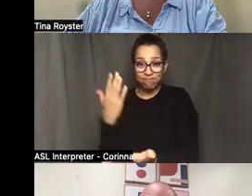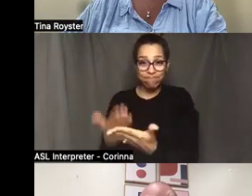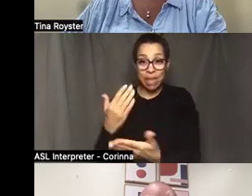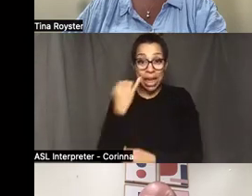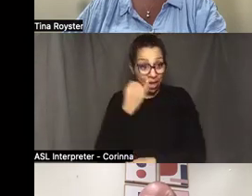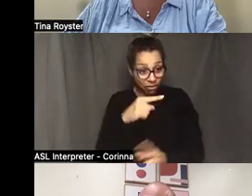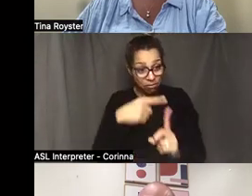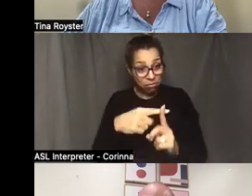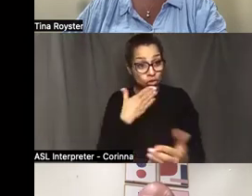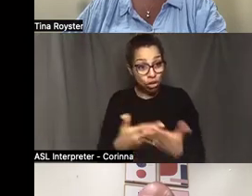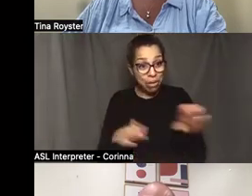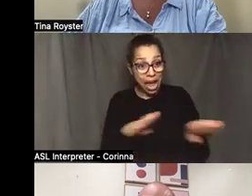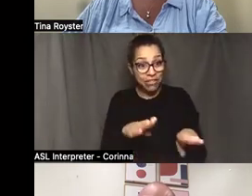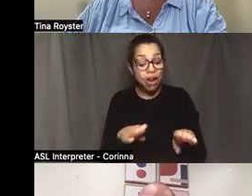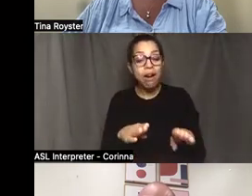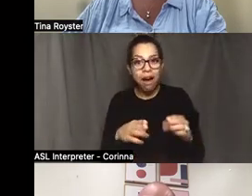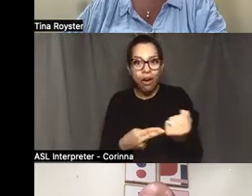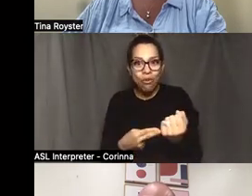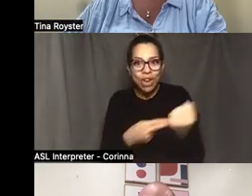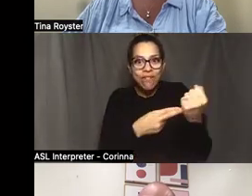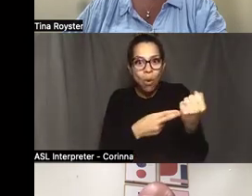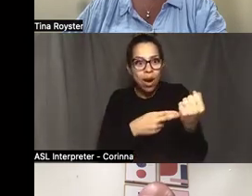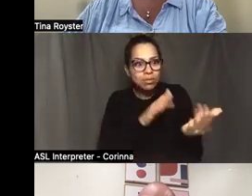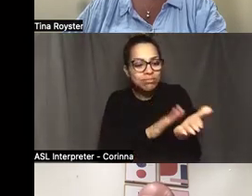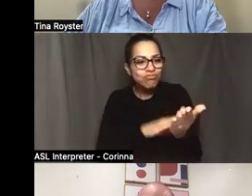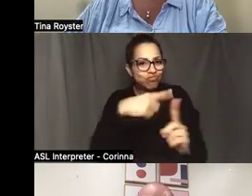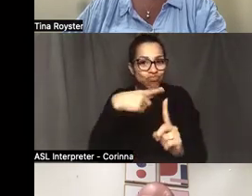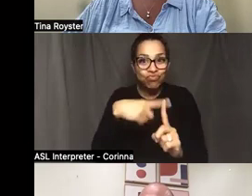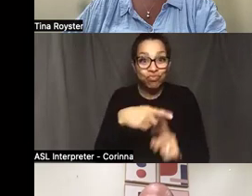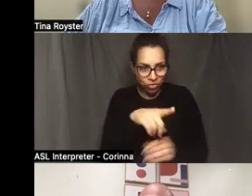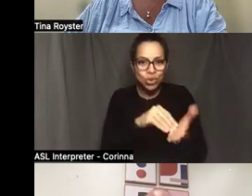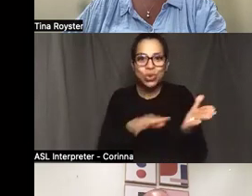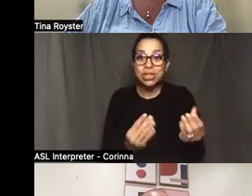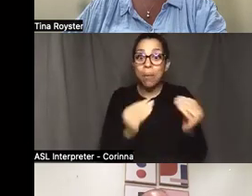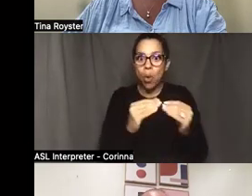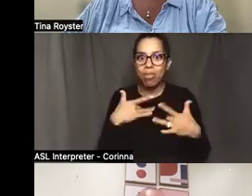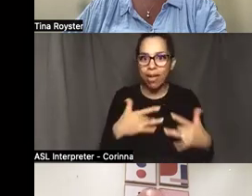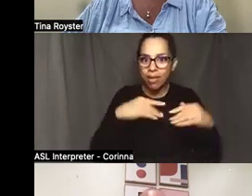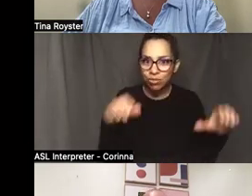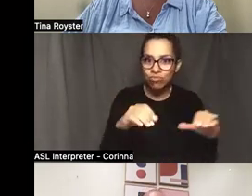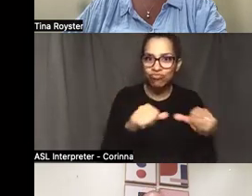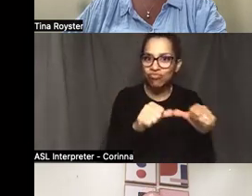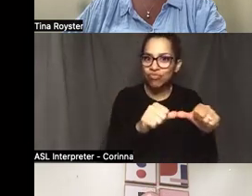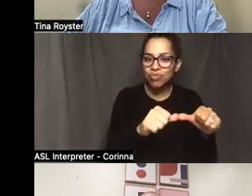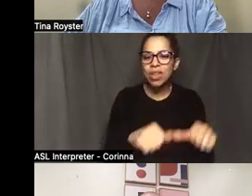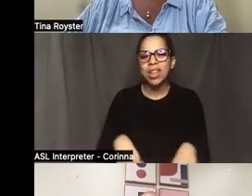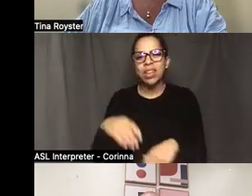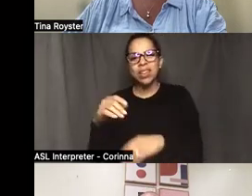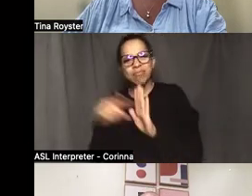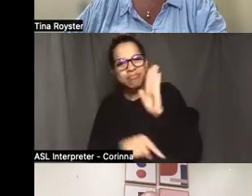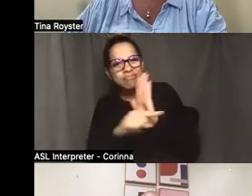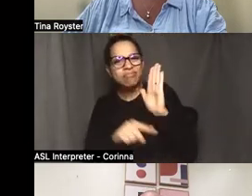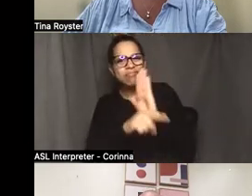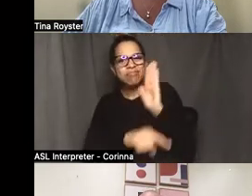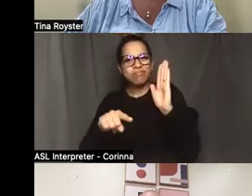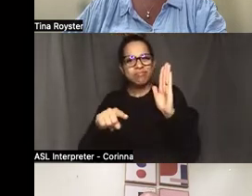that you want to see, students are more likely to do that. While the provocative behaviors tend to arise and catch